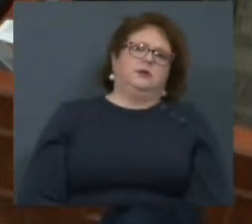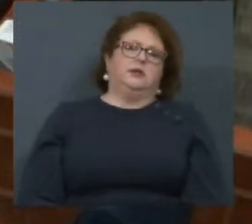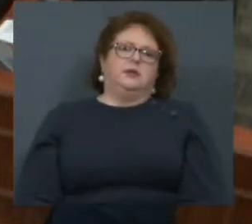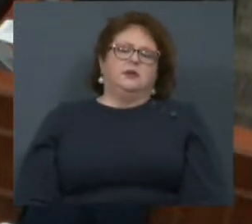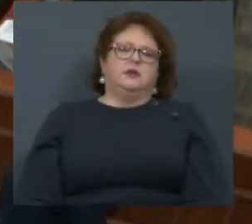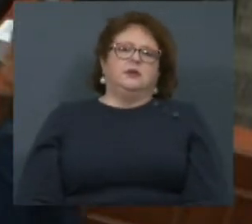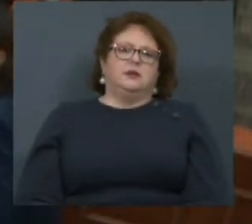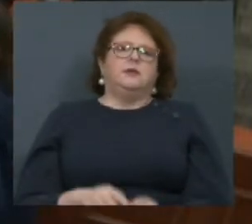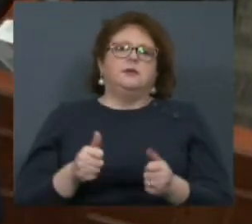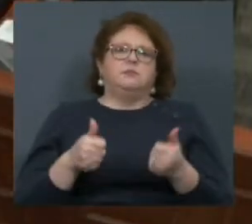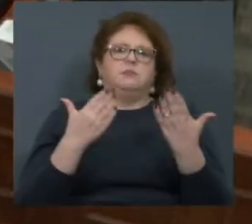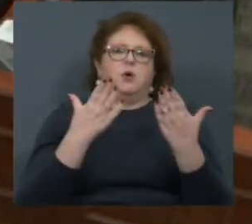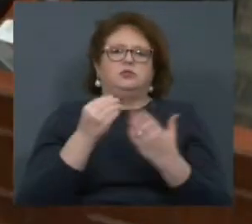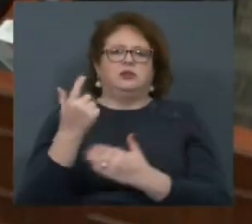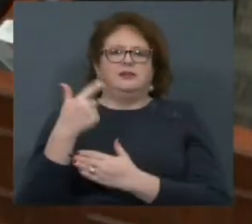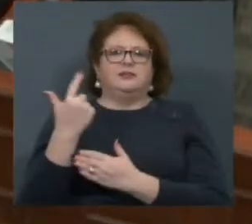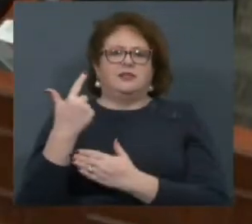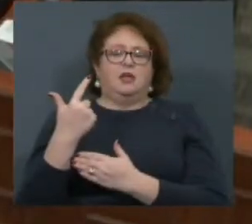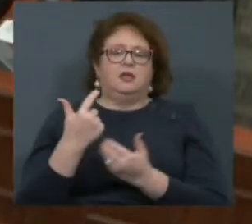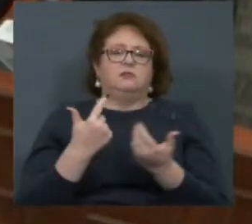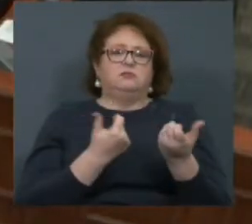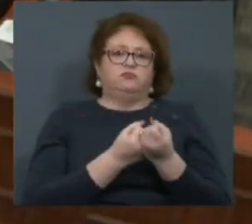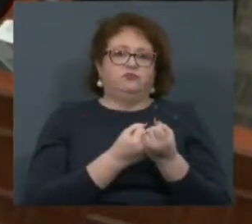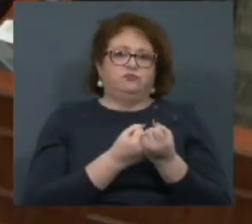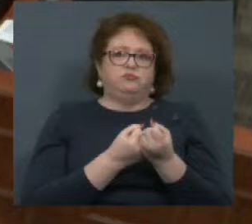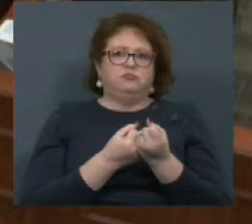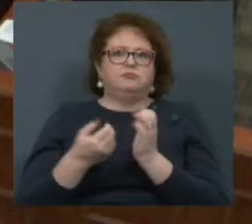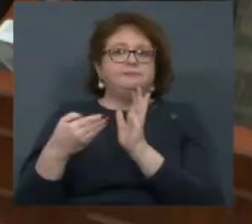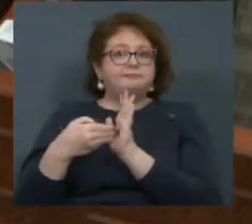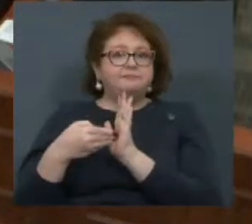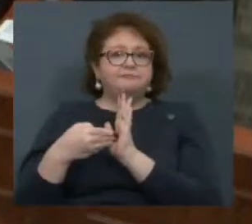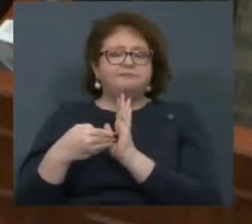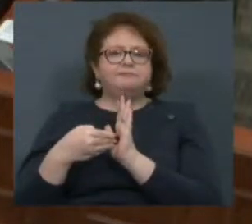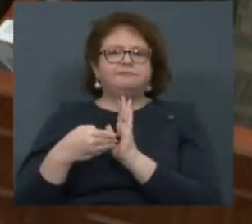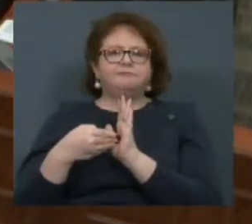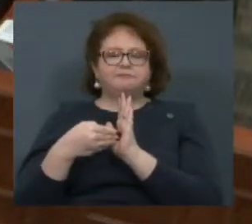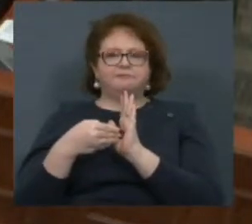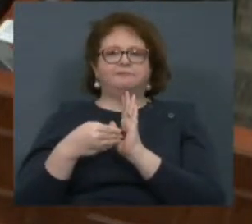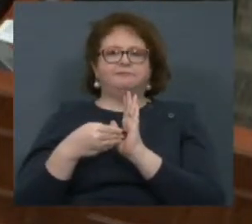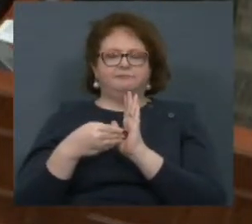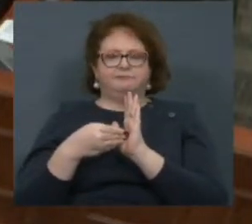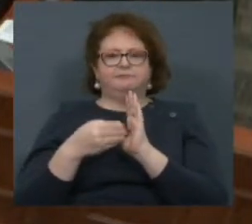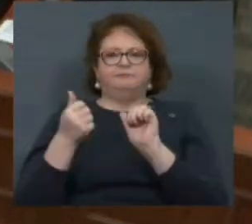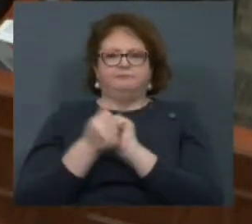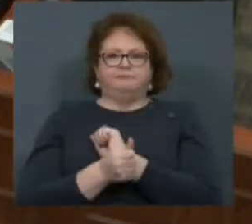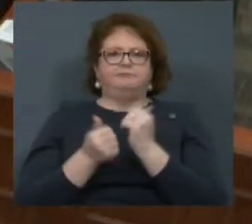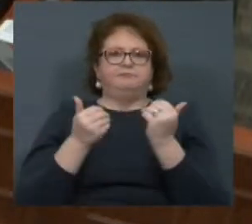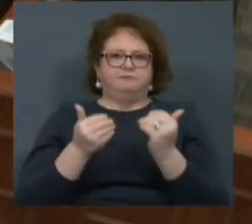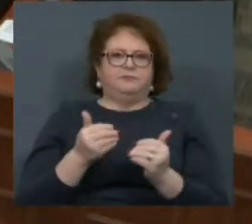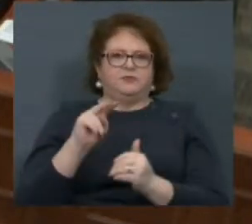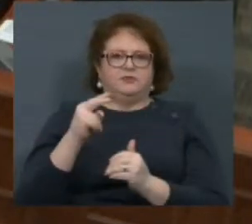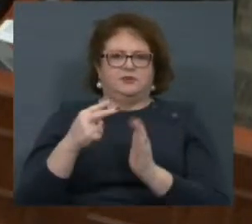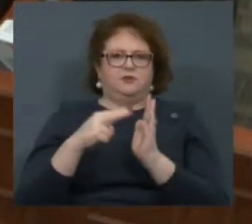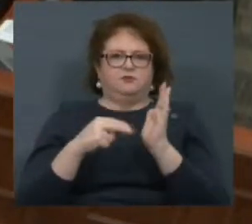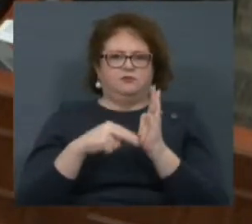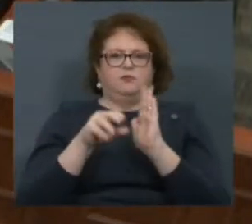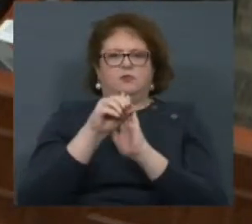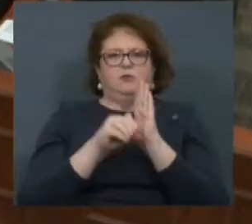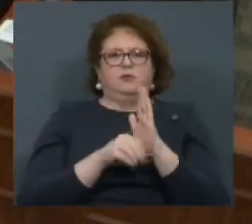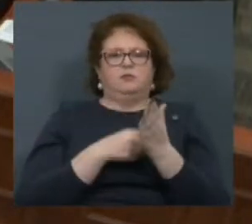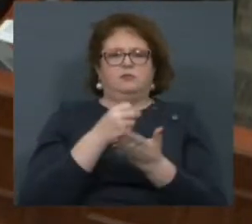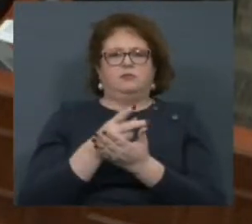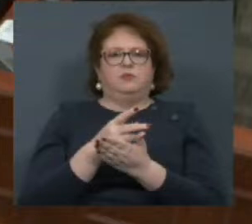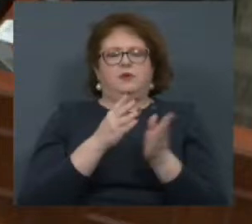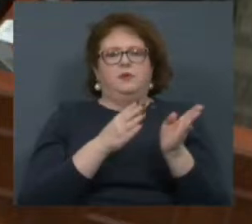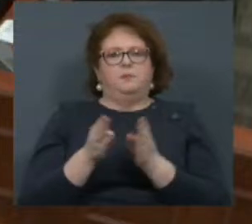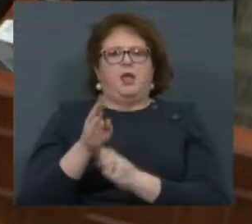There's a motion and second. All those in favor, please say aye. All those opposed, say nay. Ayes have it. Second reading. An ordinance approving a planned